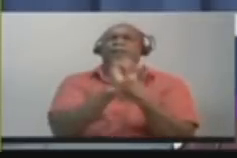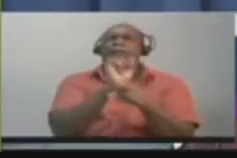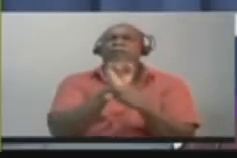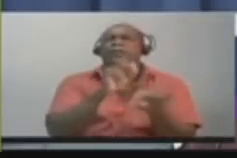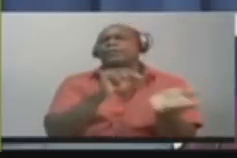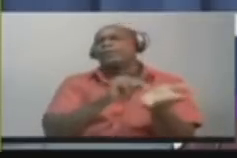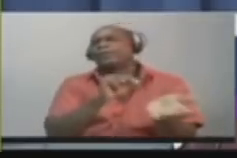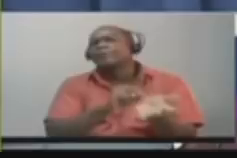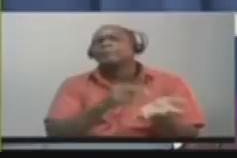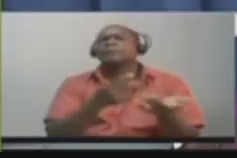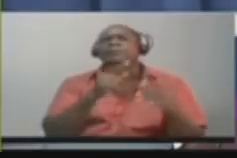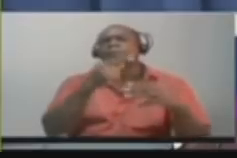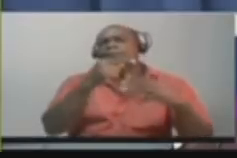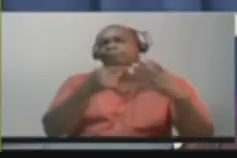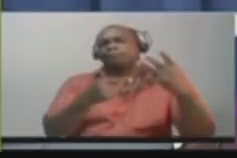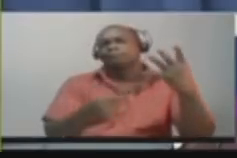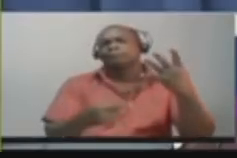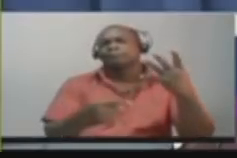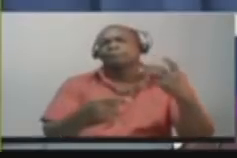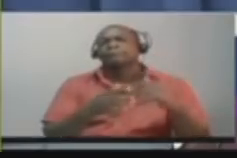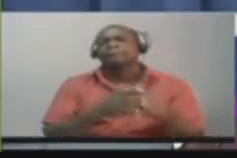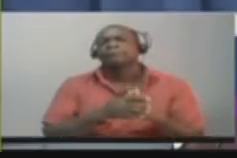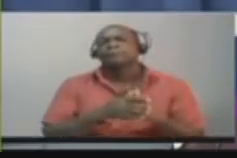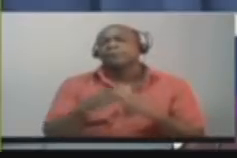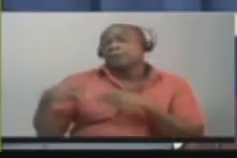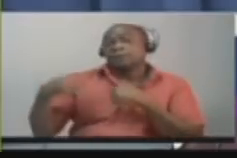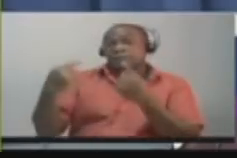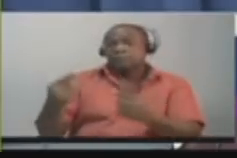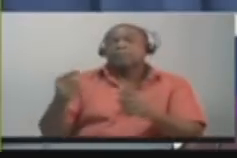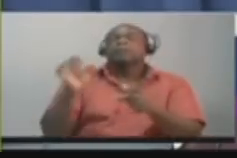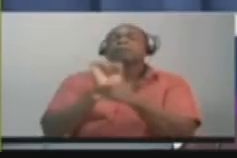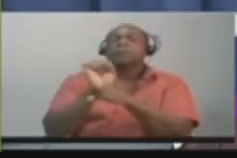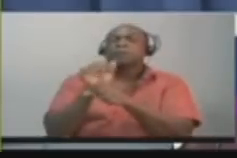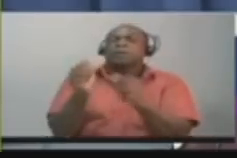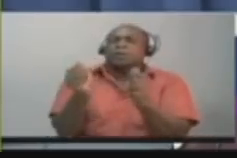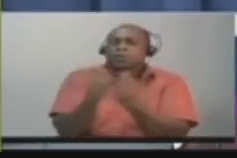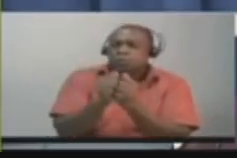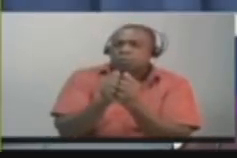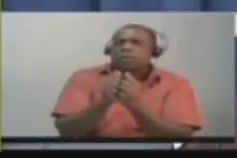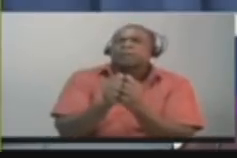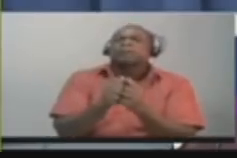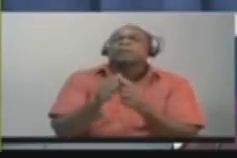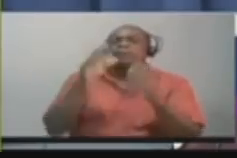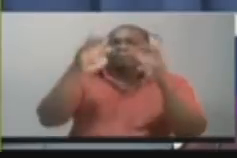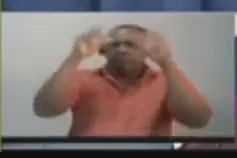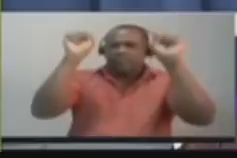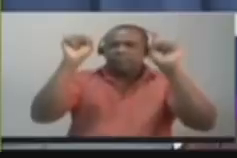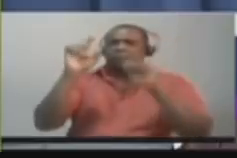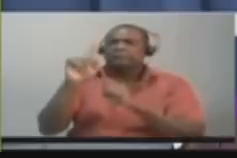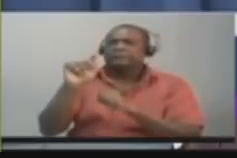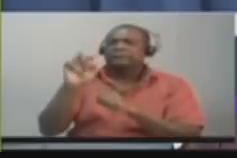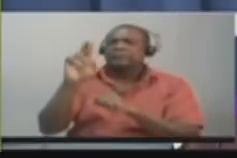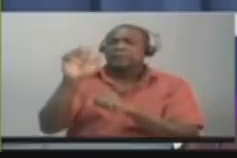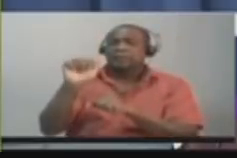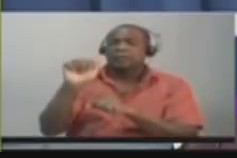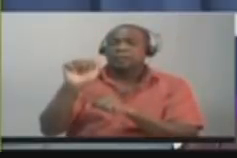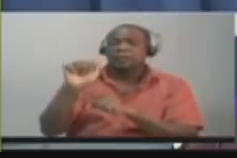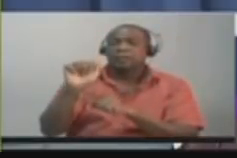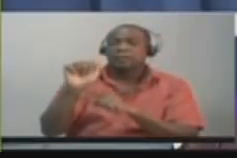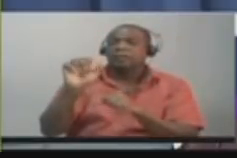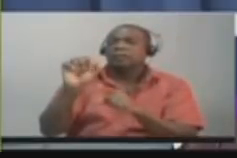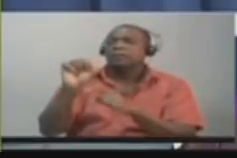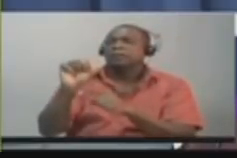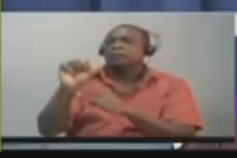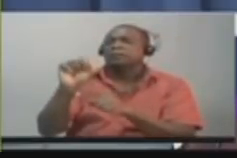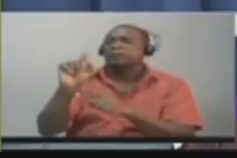since then, I have been working closely with President of the TTRNA, President Edie Stewart. He and I have been working